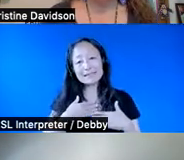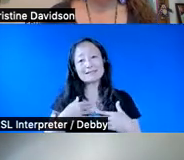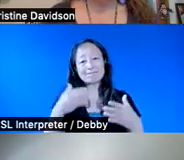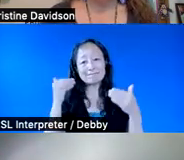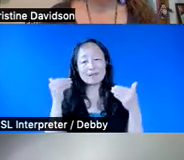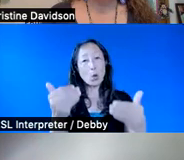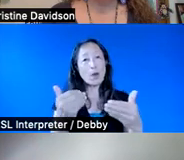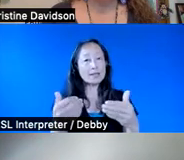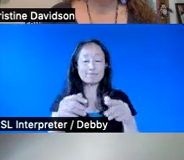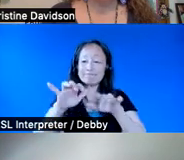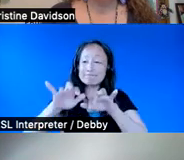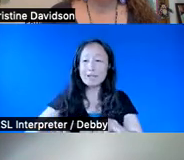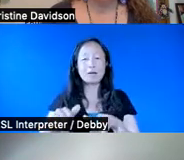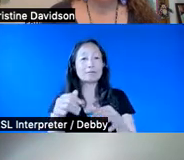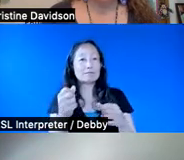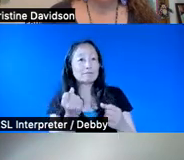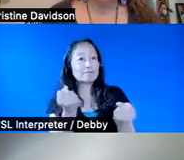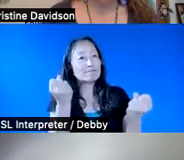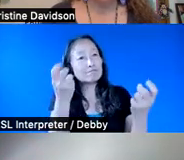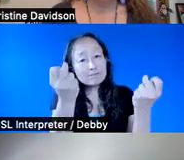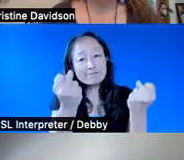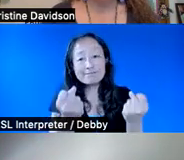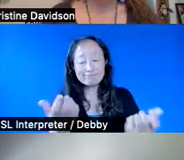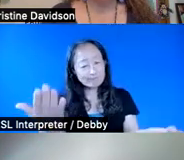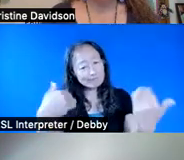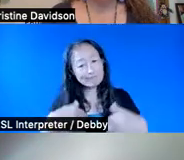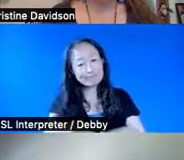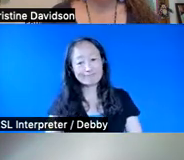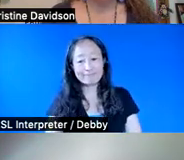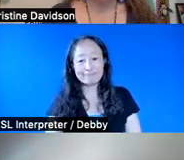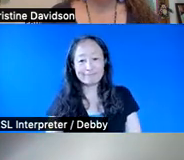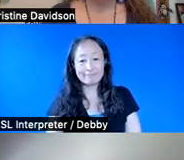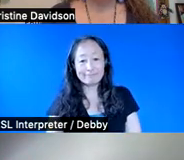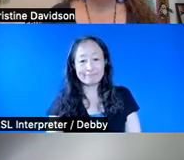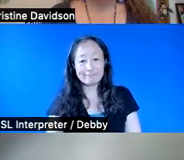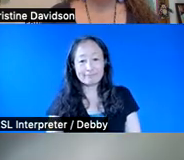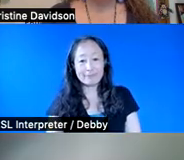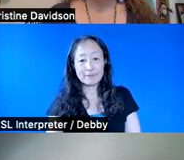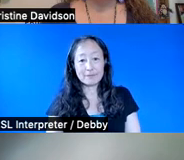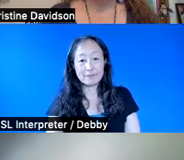All right.